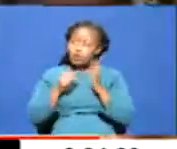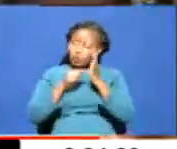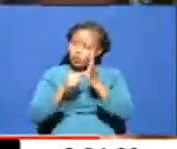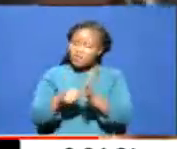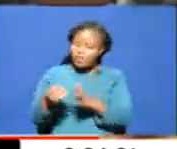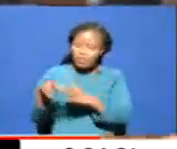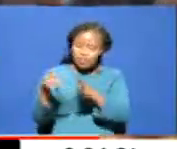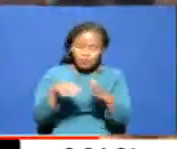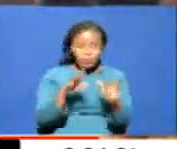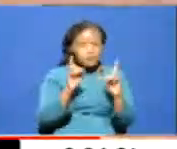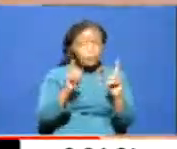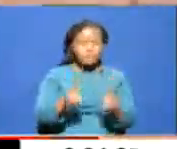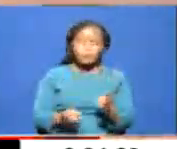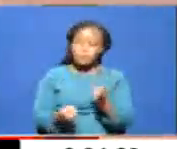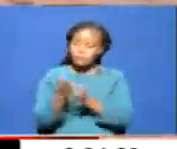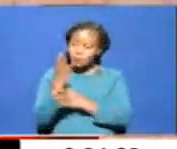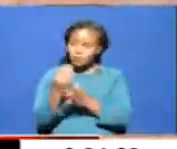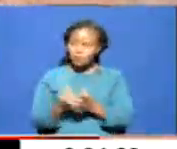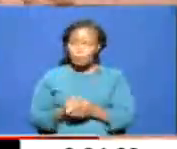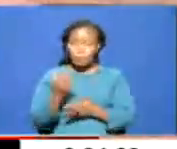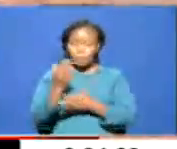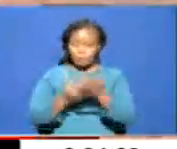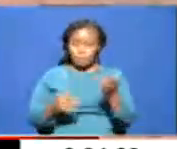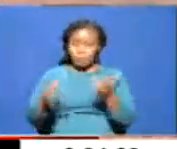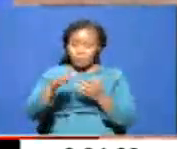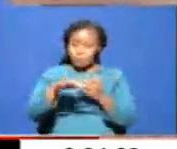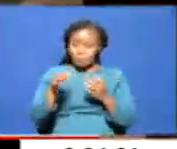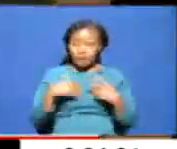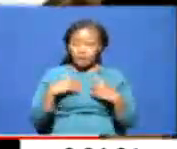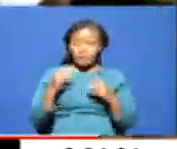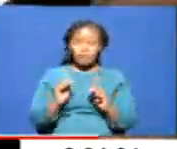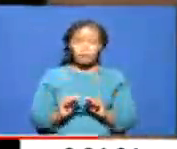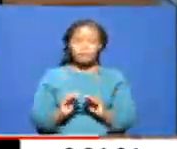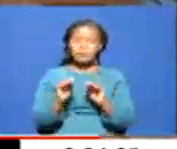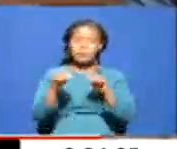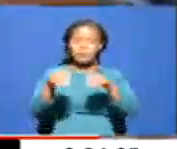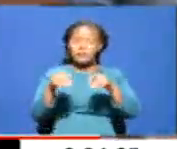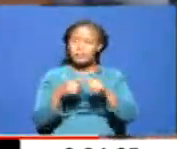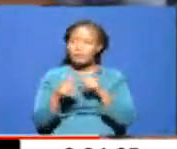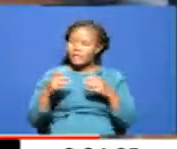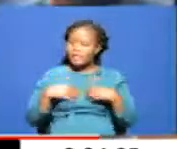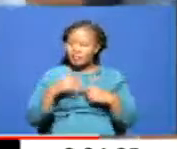claimed some section of the highway have speed bumps but have been neglected.